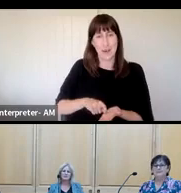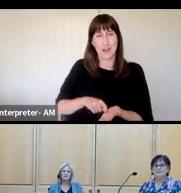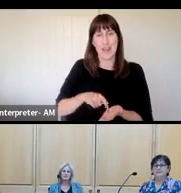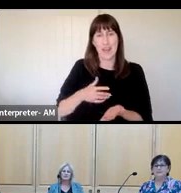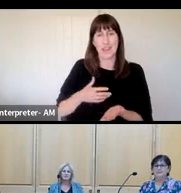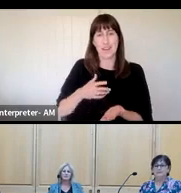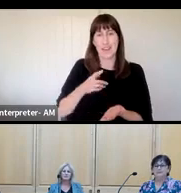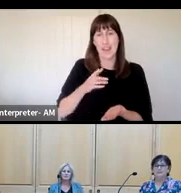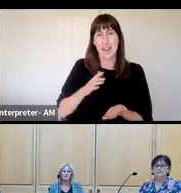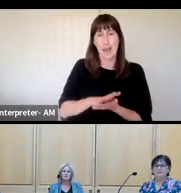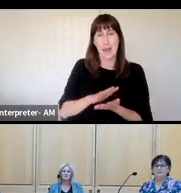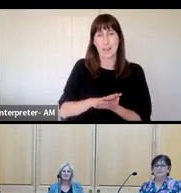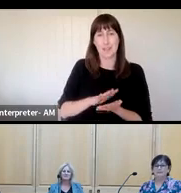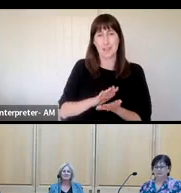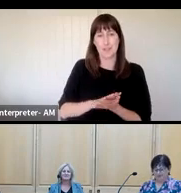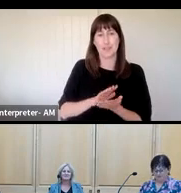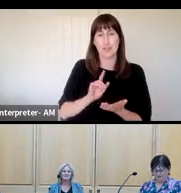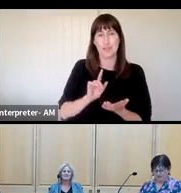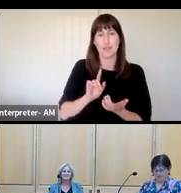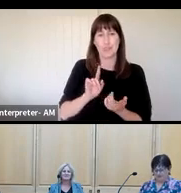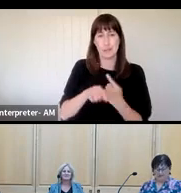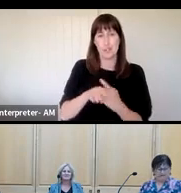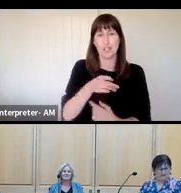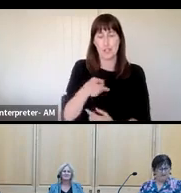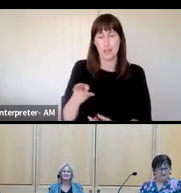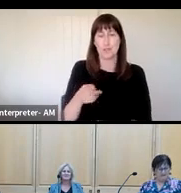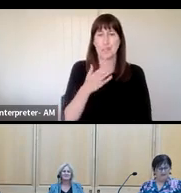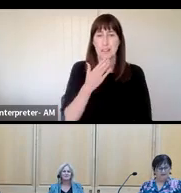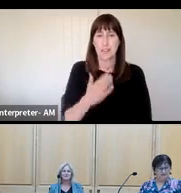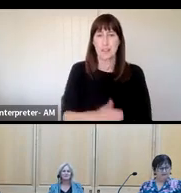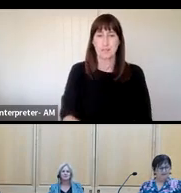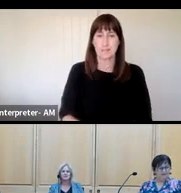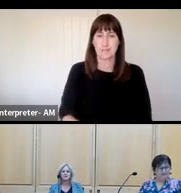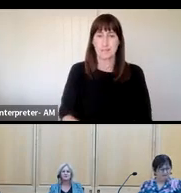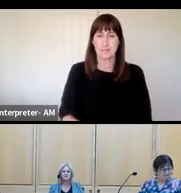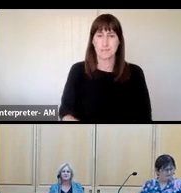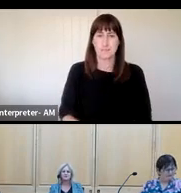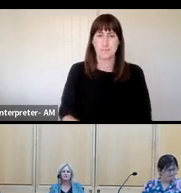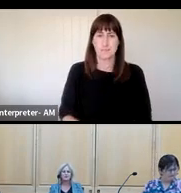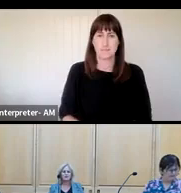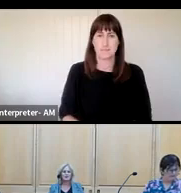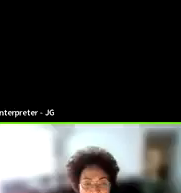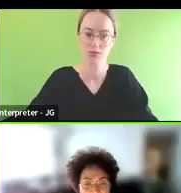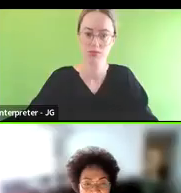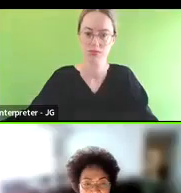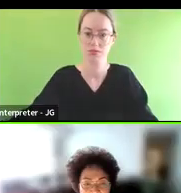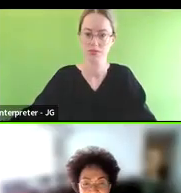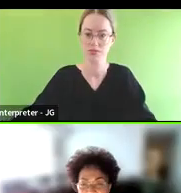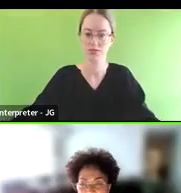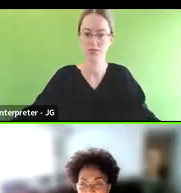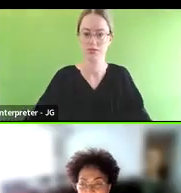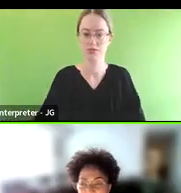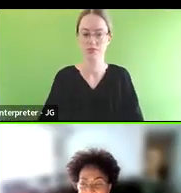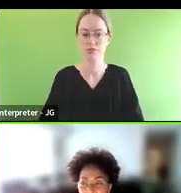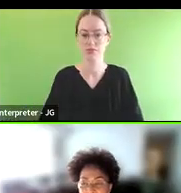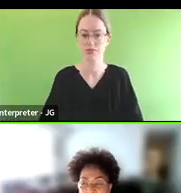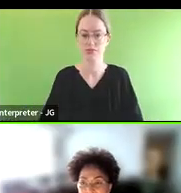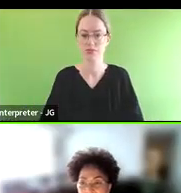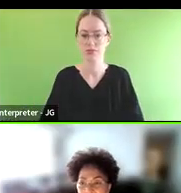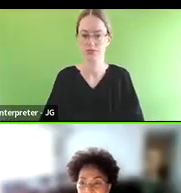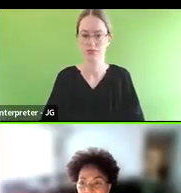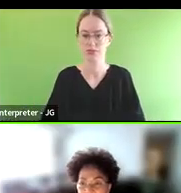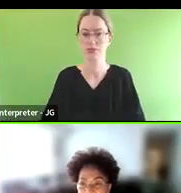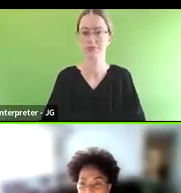and happy to come back to you. Thank you, Jessica, for your very detailed